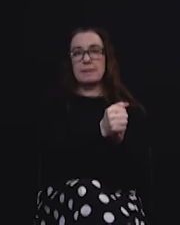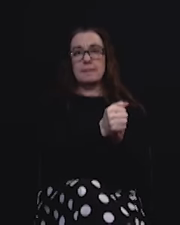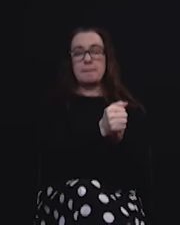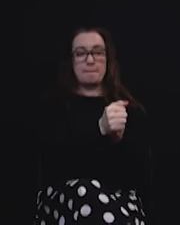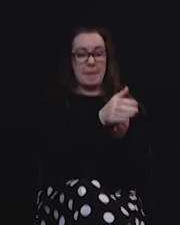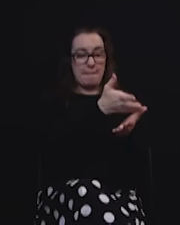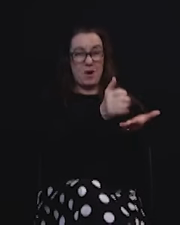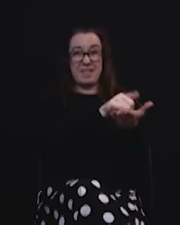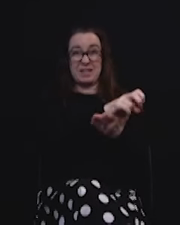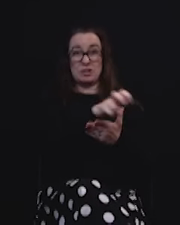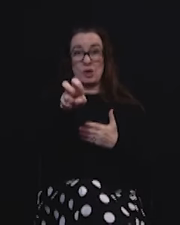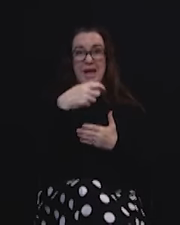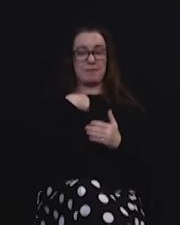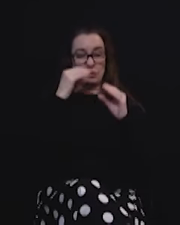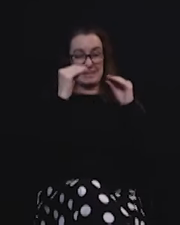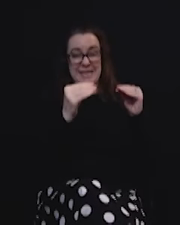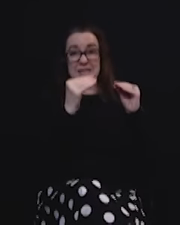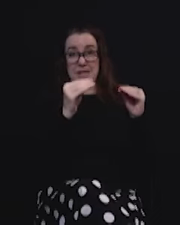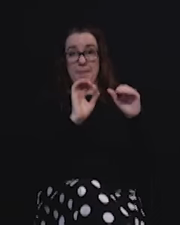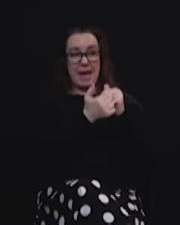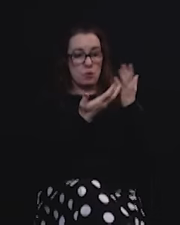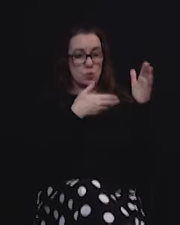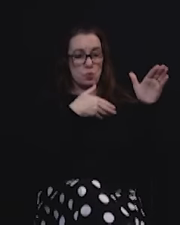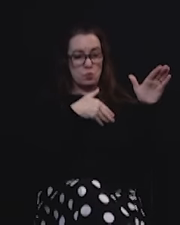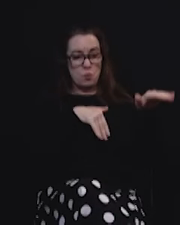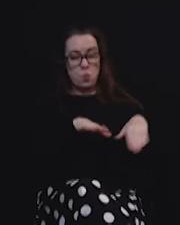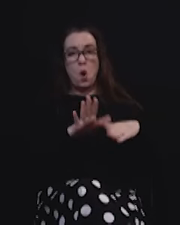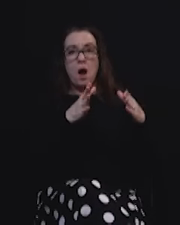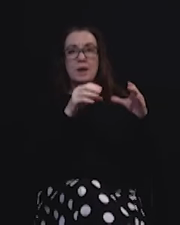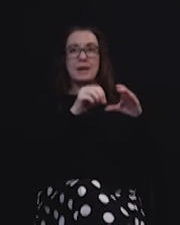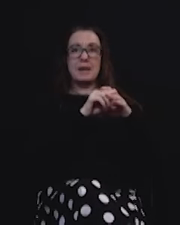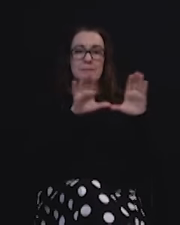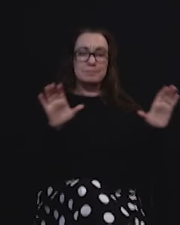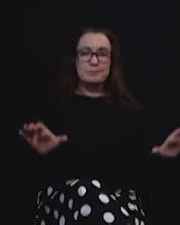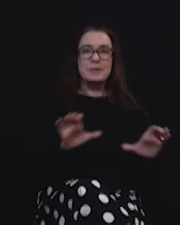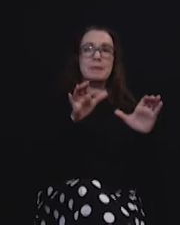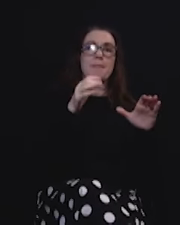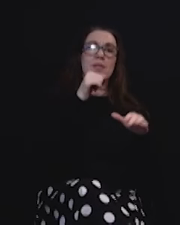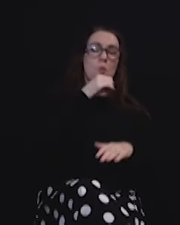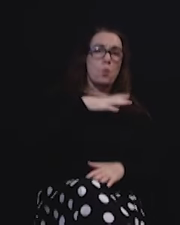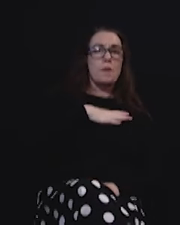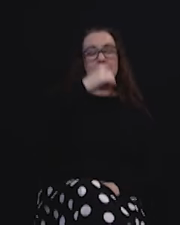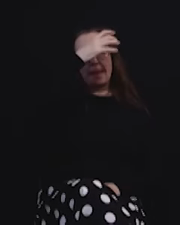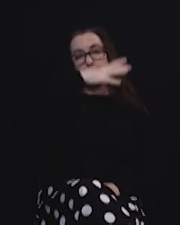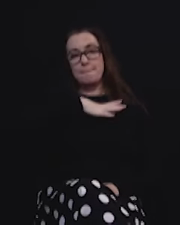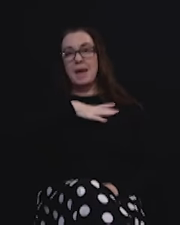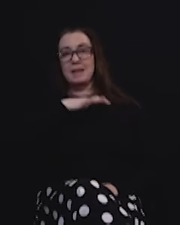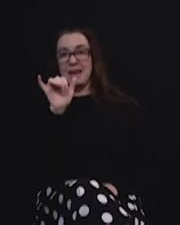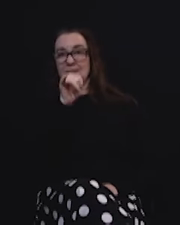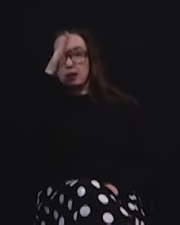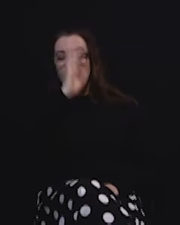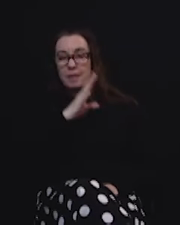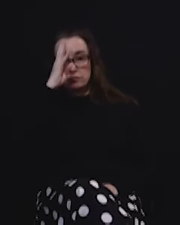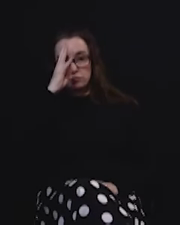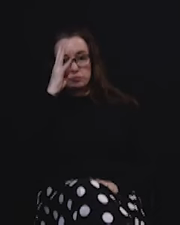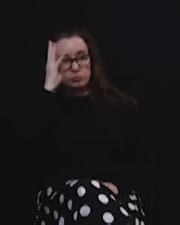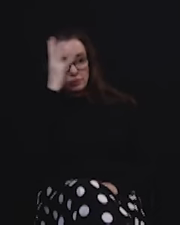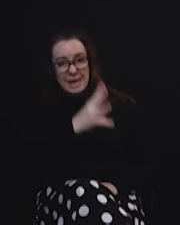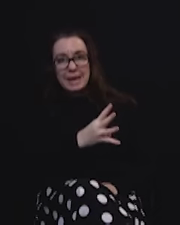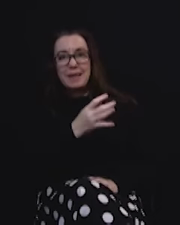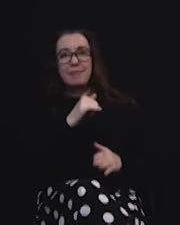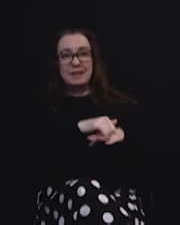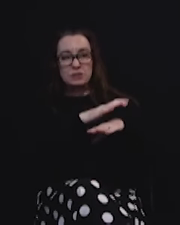part of that journey is I have to teach them how to walk in being and becoming the woman and the men of God that God has created them to be, that God